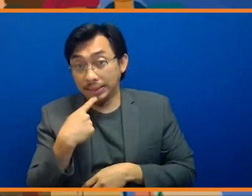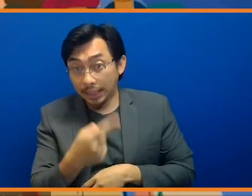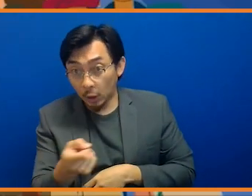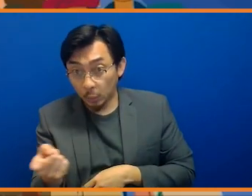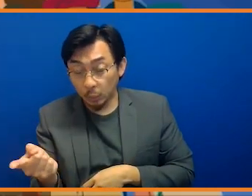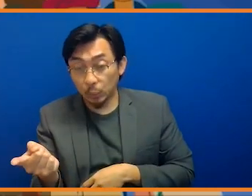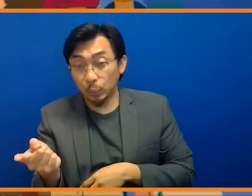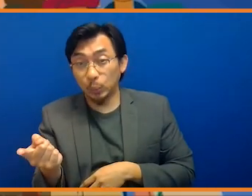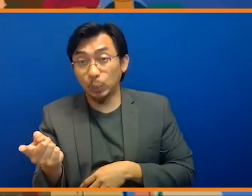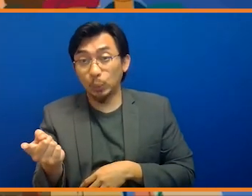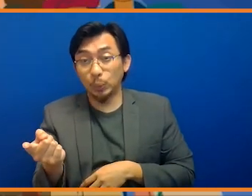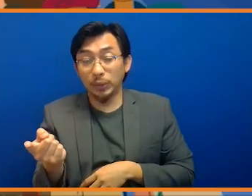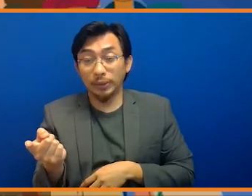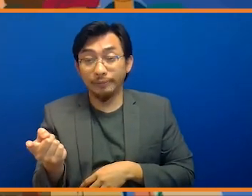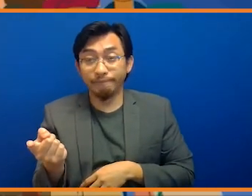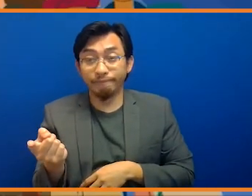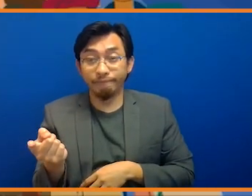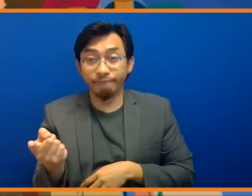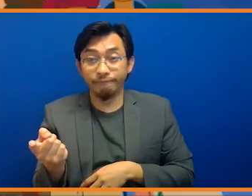that